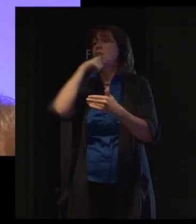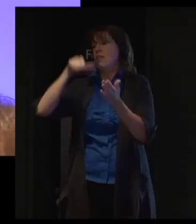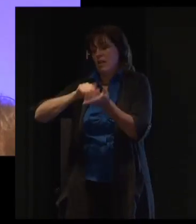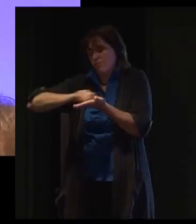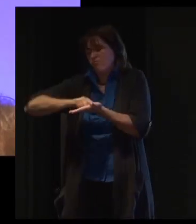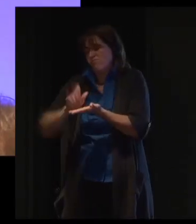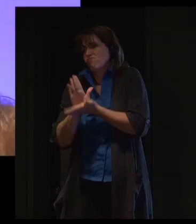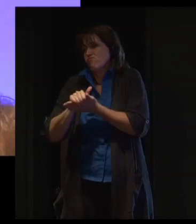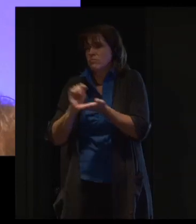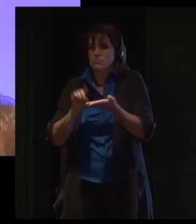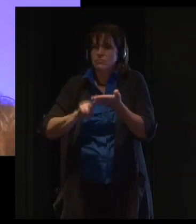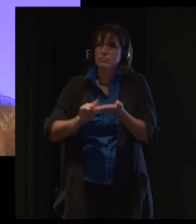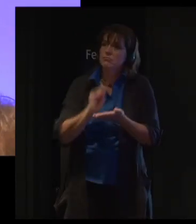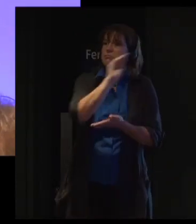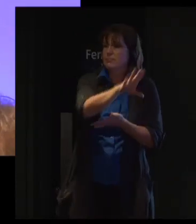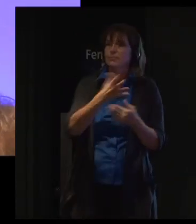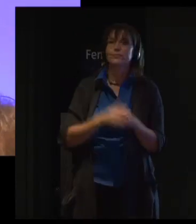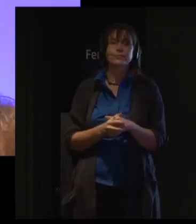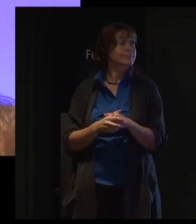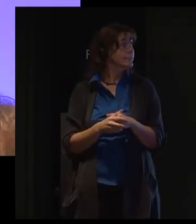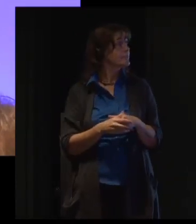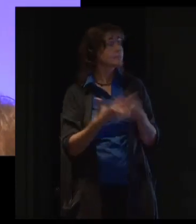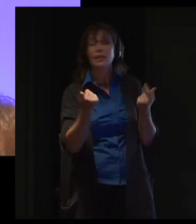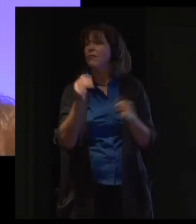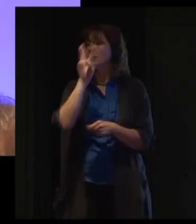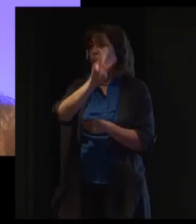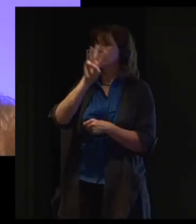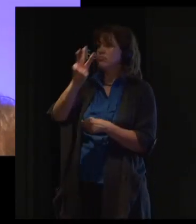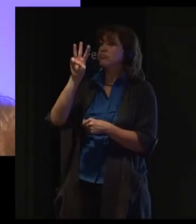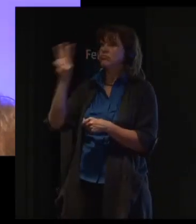website. Can we switch to it? To